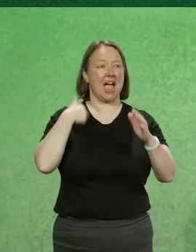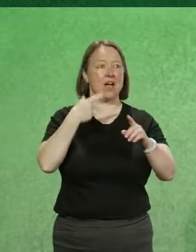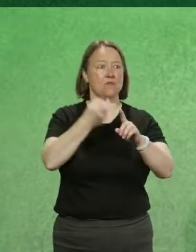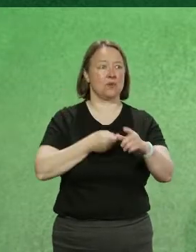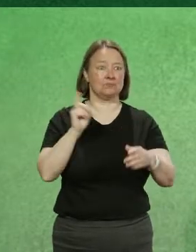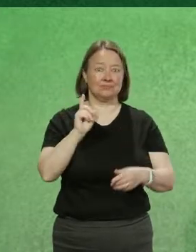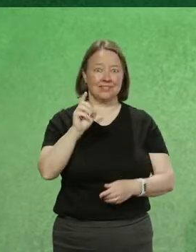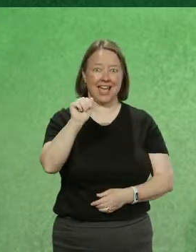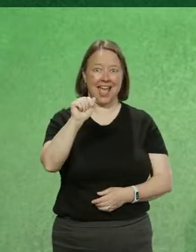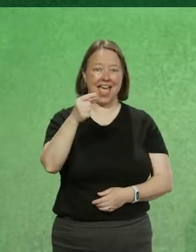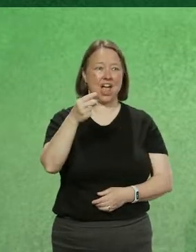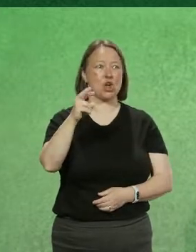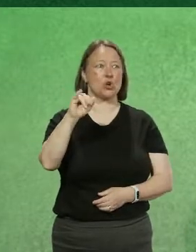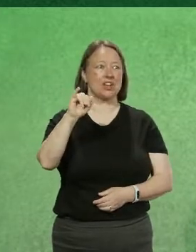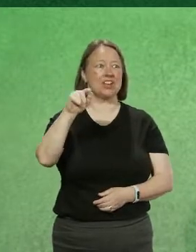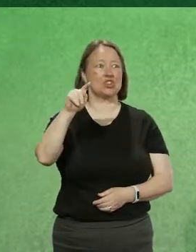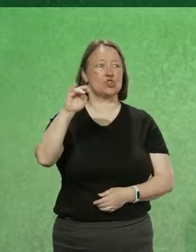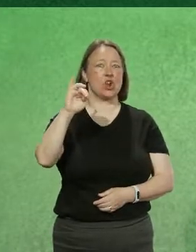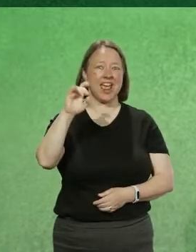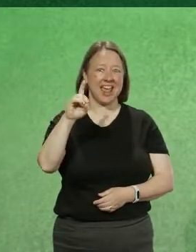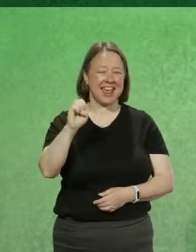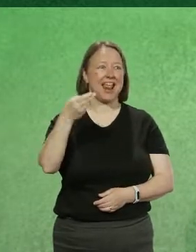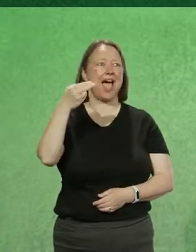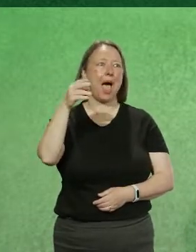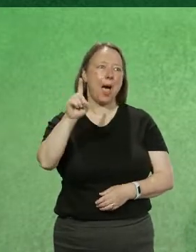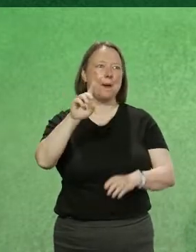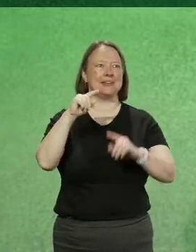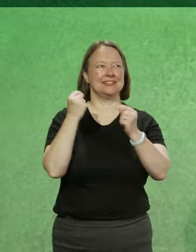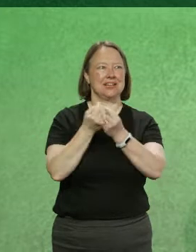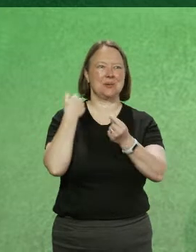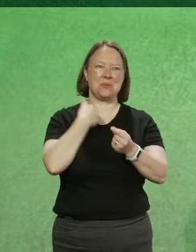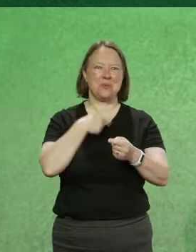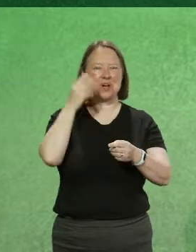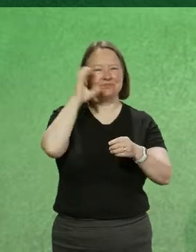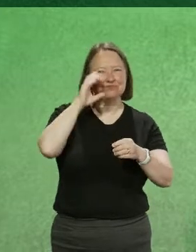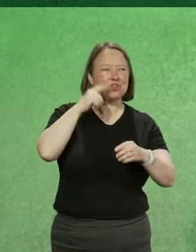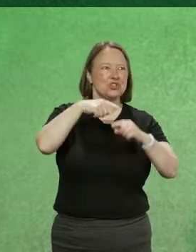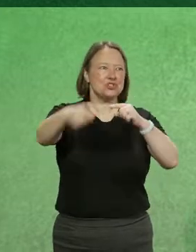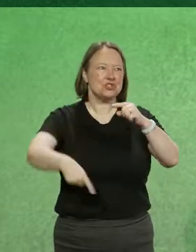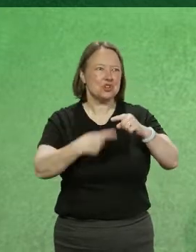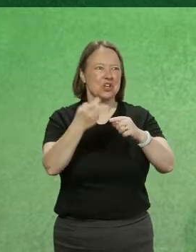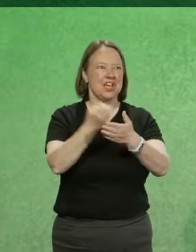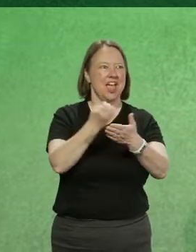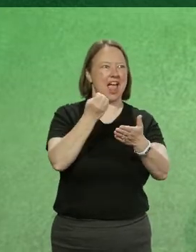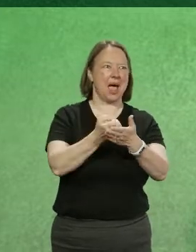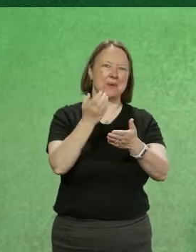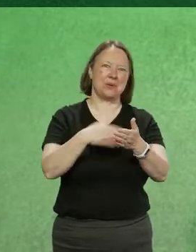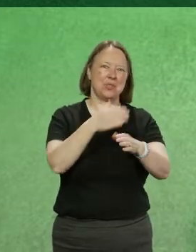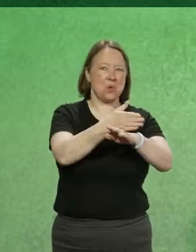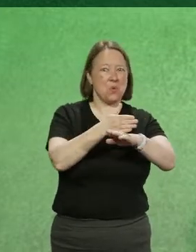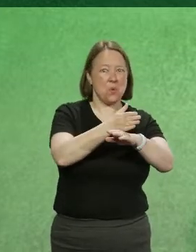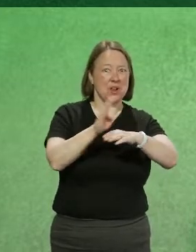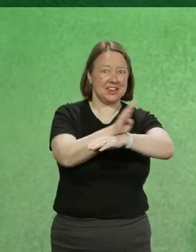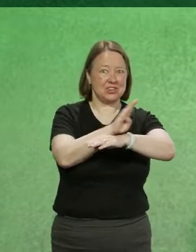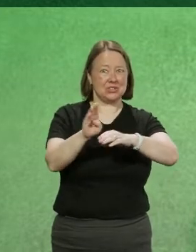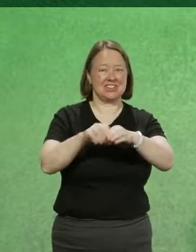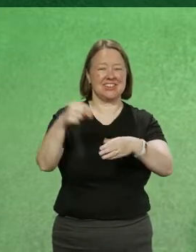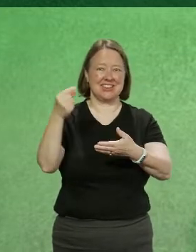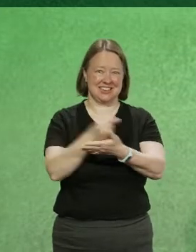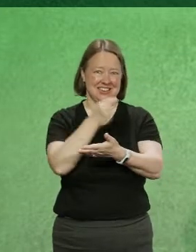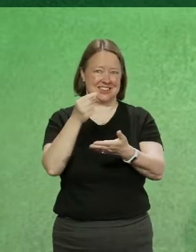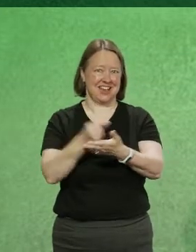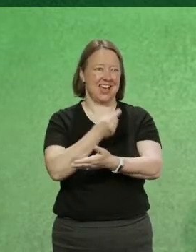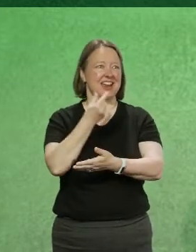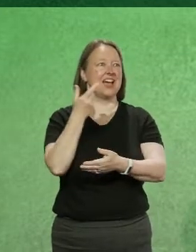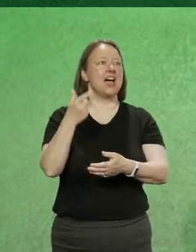Agritrade Hub team, and we have been looking into creating a circular economy in the wood industry in Ghana. The timber industry is